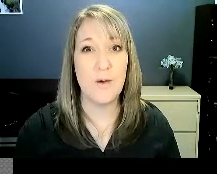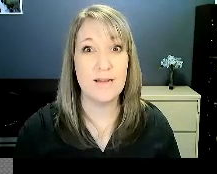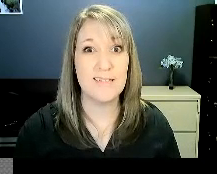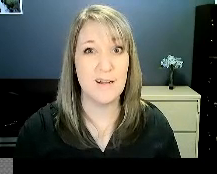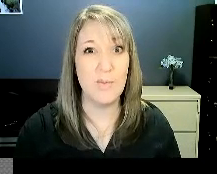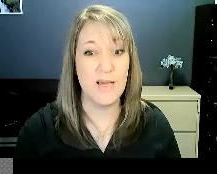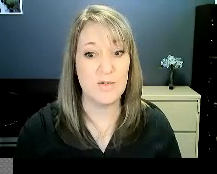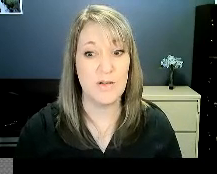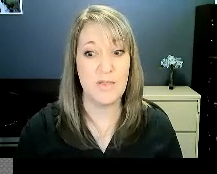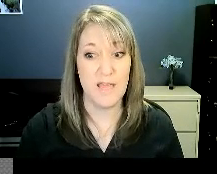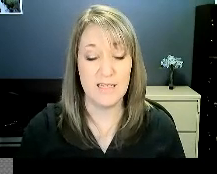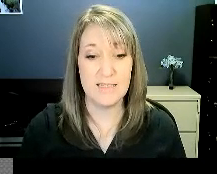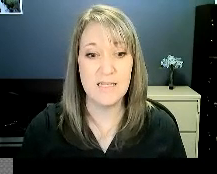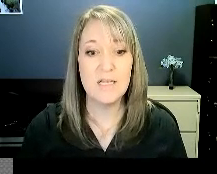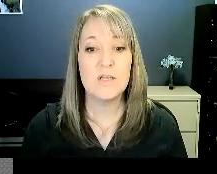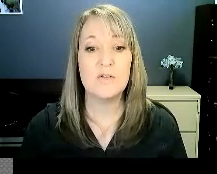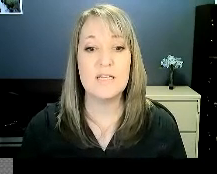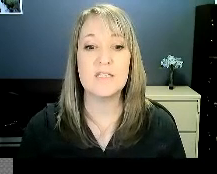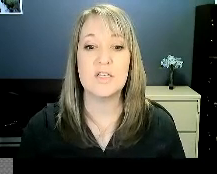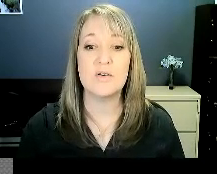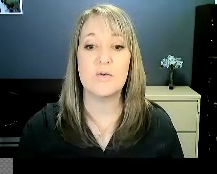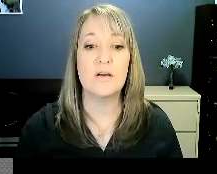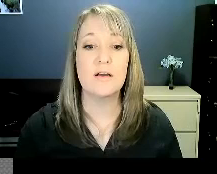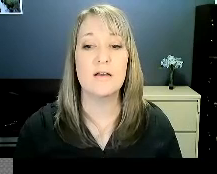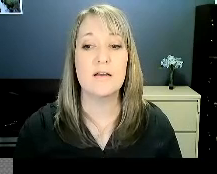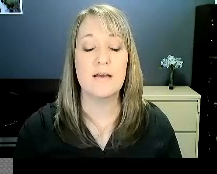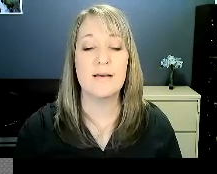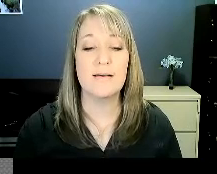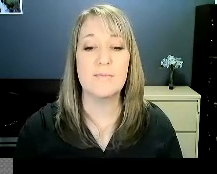actually requires a couple extra things. You need to